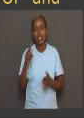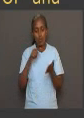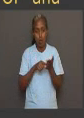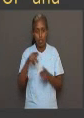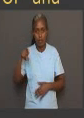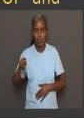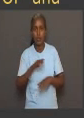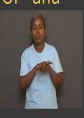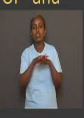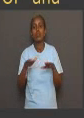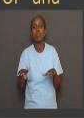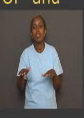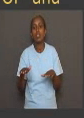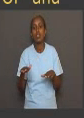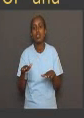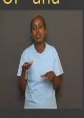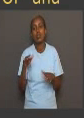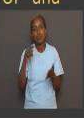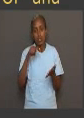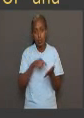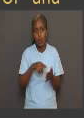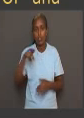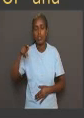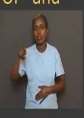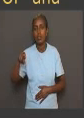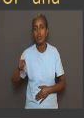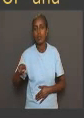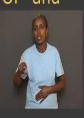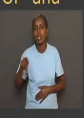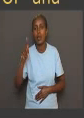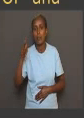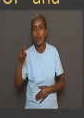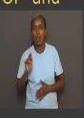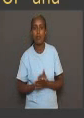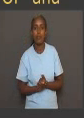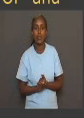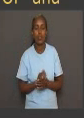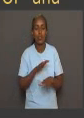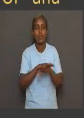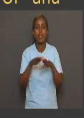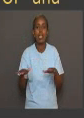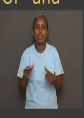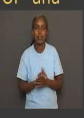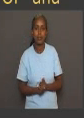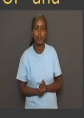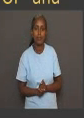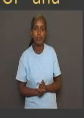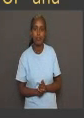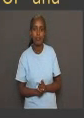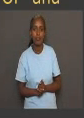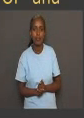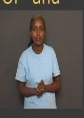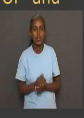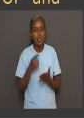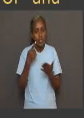the plane into the point P prime of the plane. It